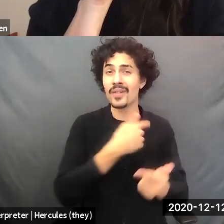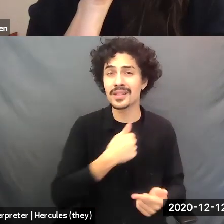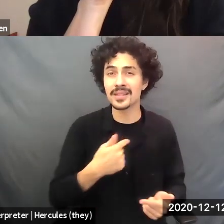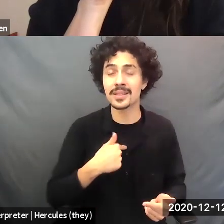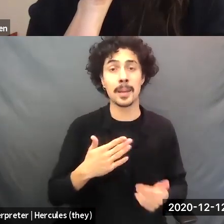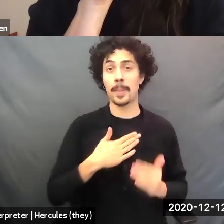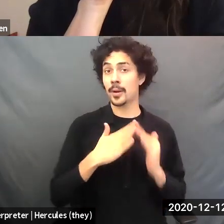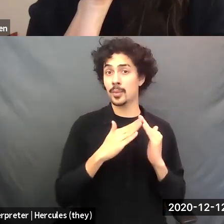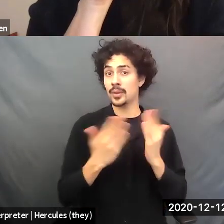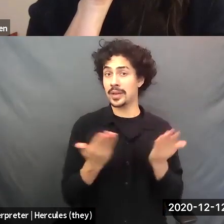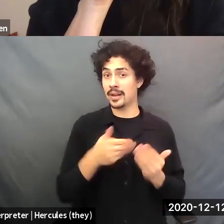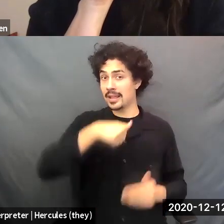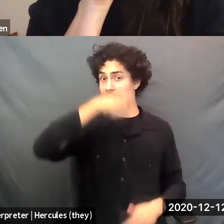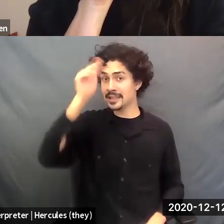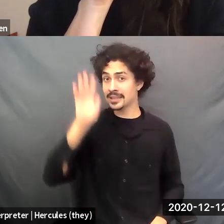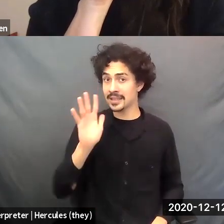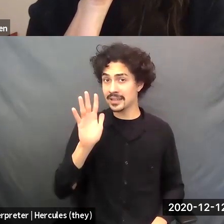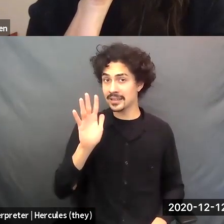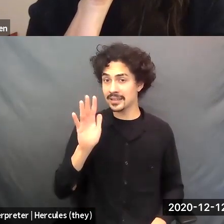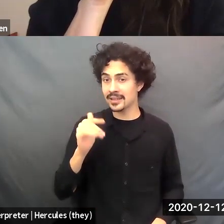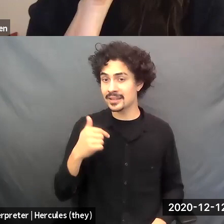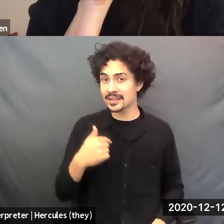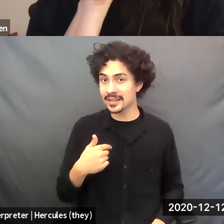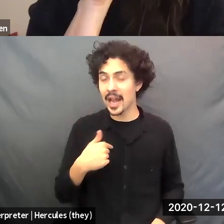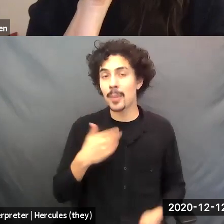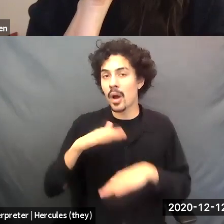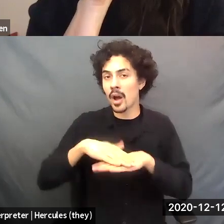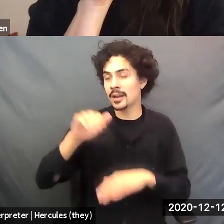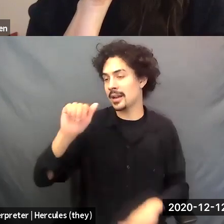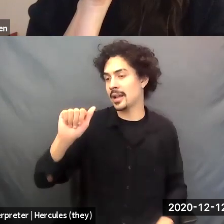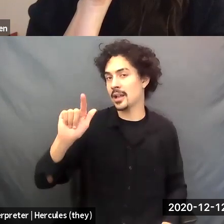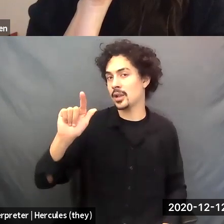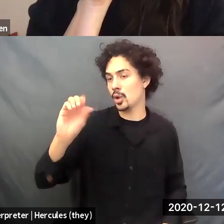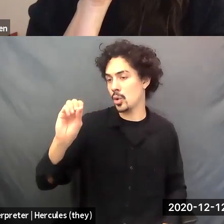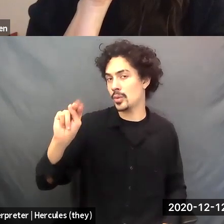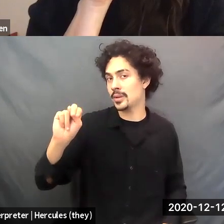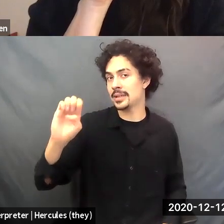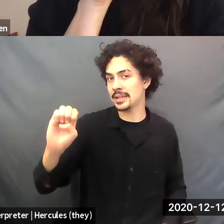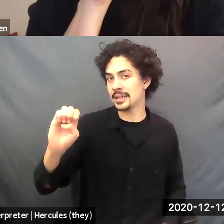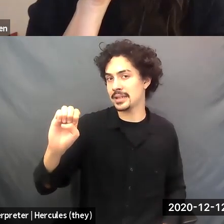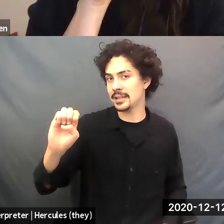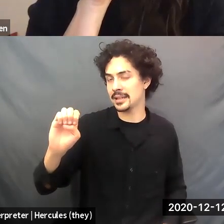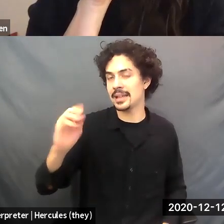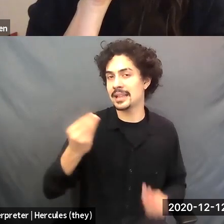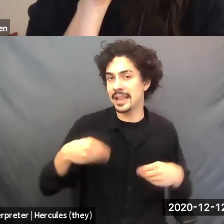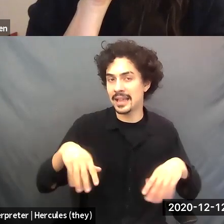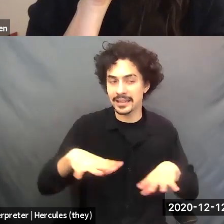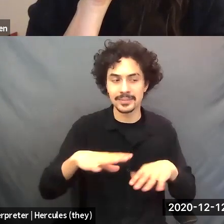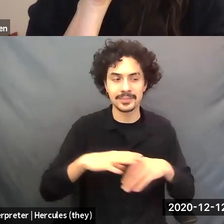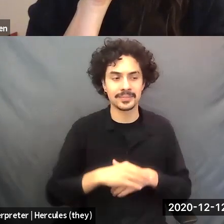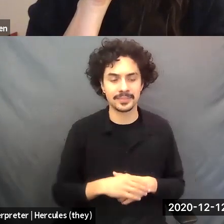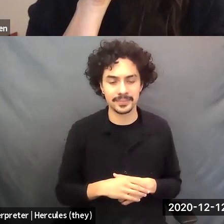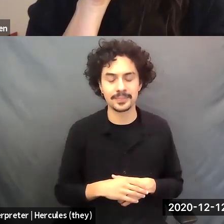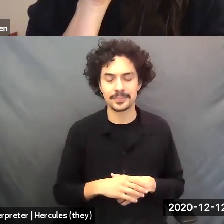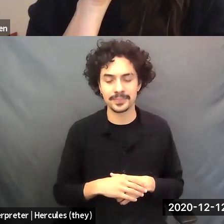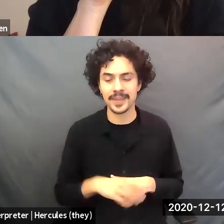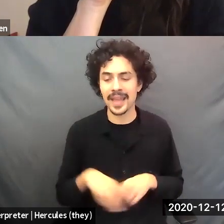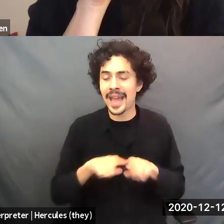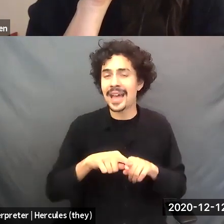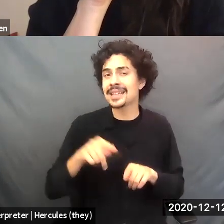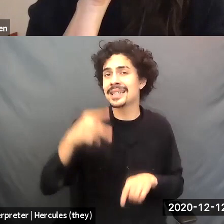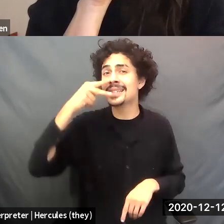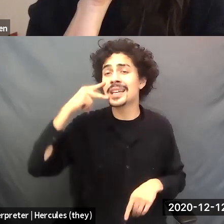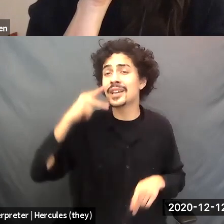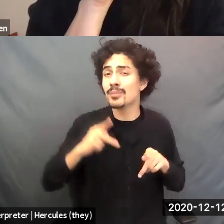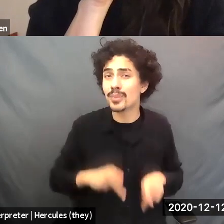Alaska, I'm on someone else's land. I'm on only Ohlone land. And so that's a question that I have to grapple with, even as a native person and